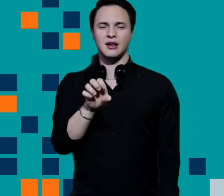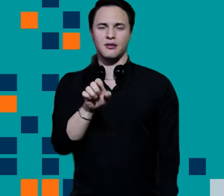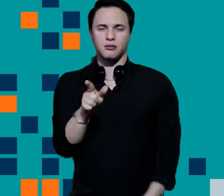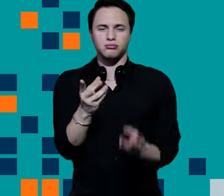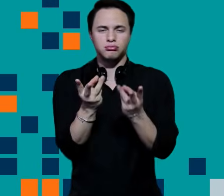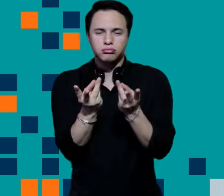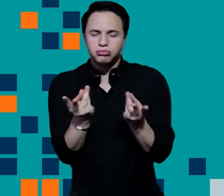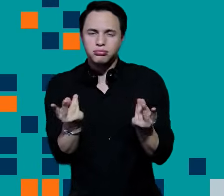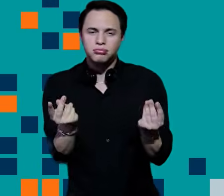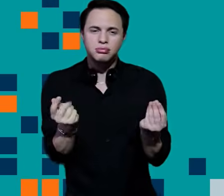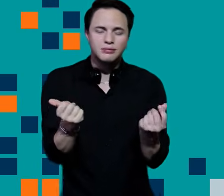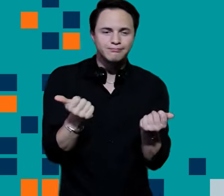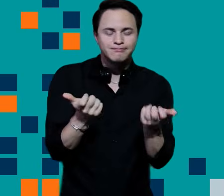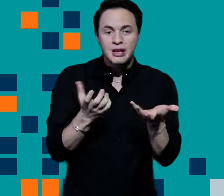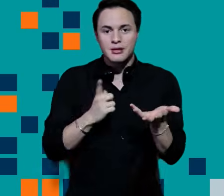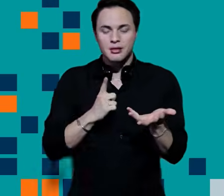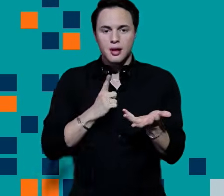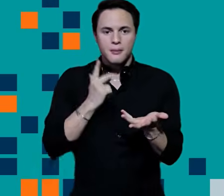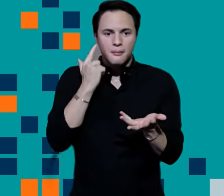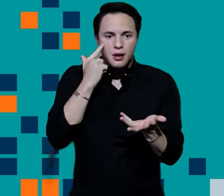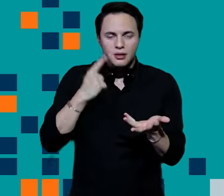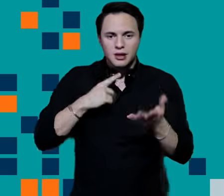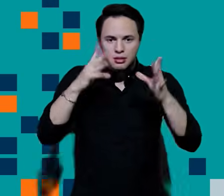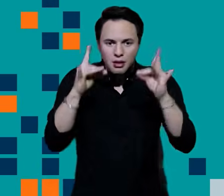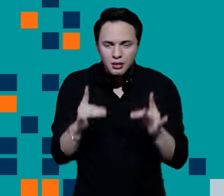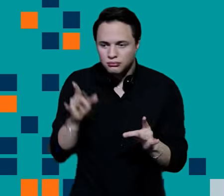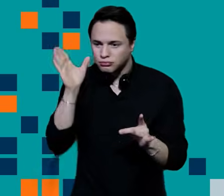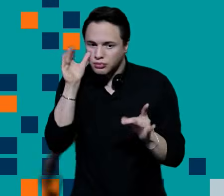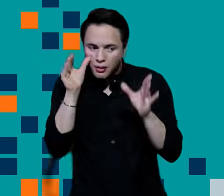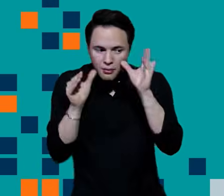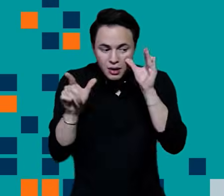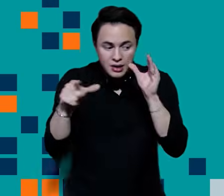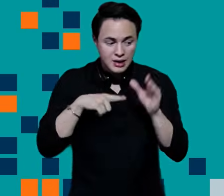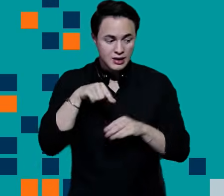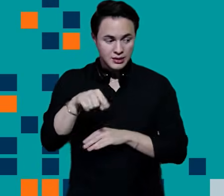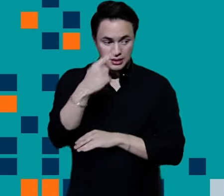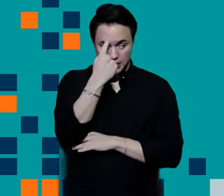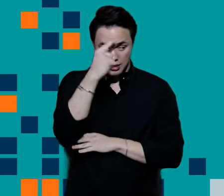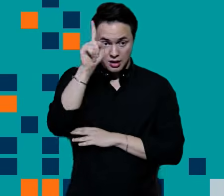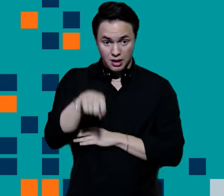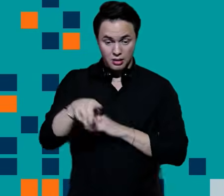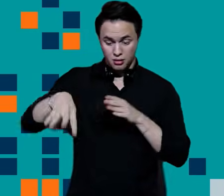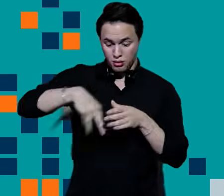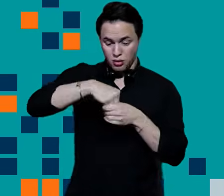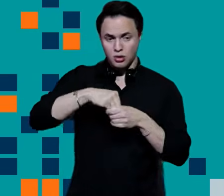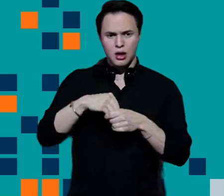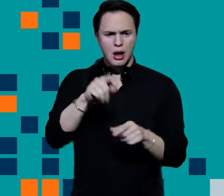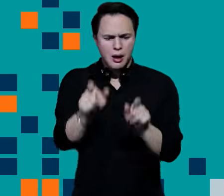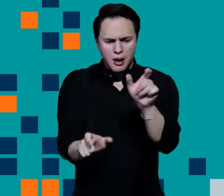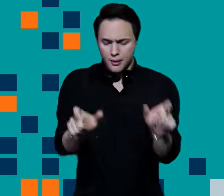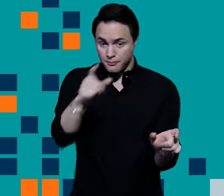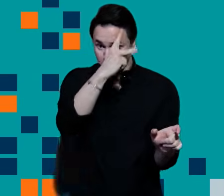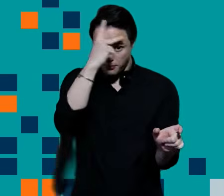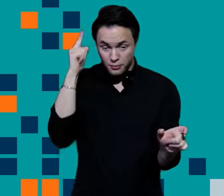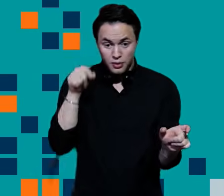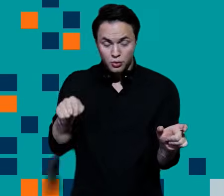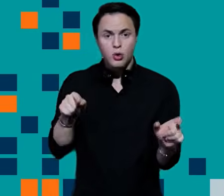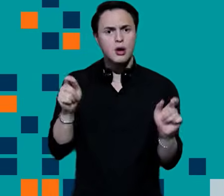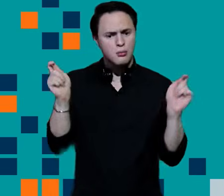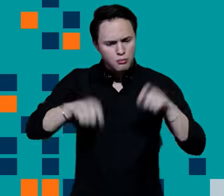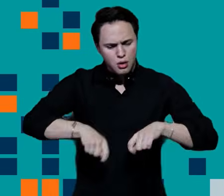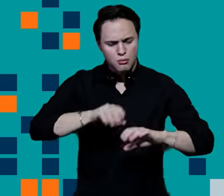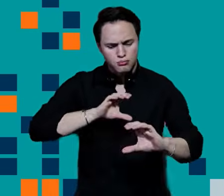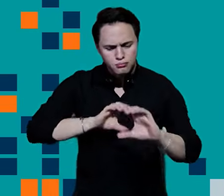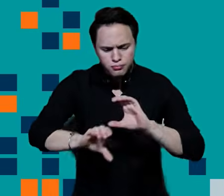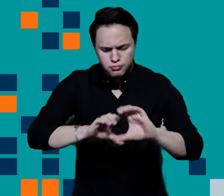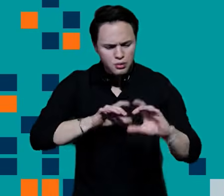seeking curiosity and positive ambiguity. This idea of architecture and people that communicate hope